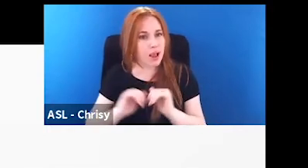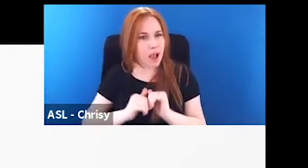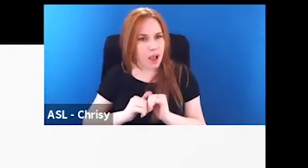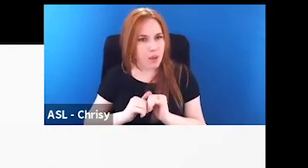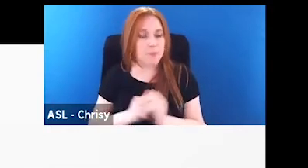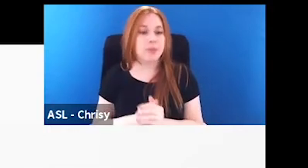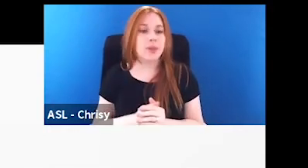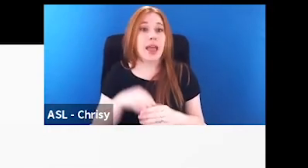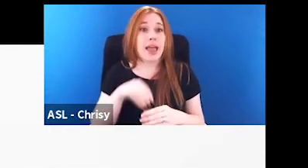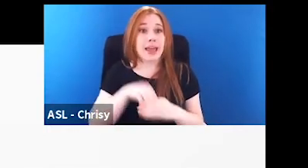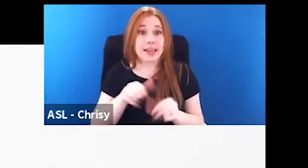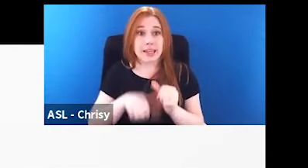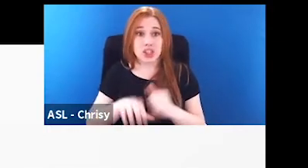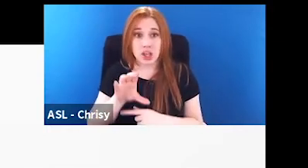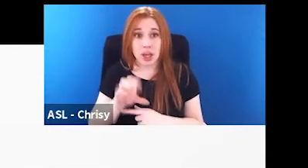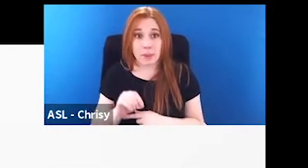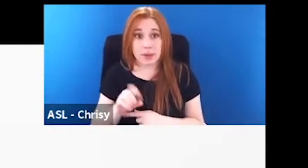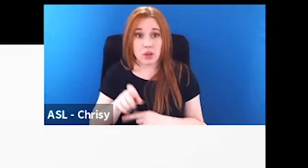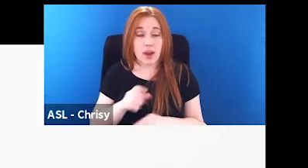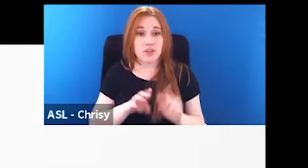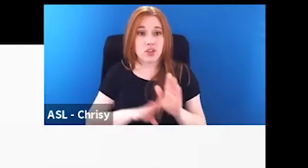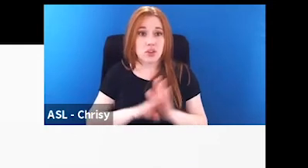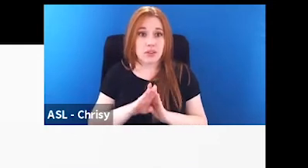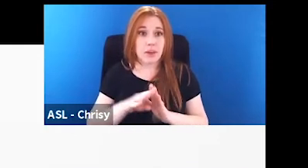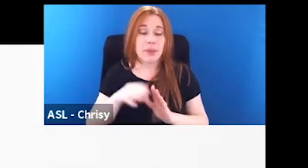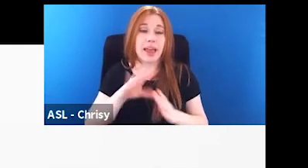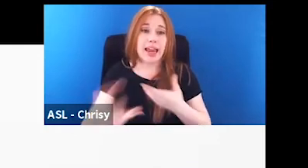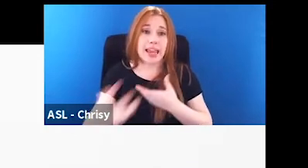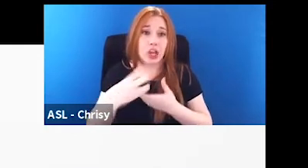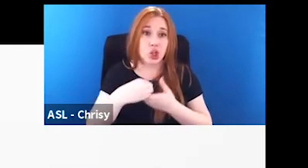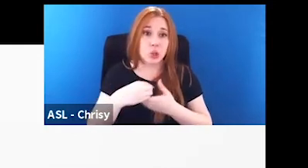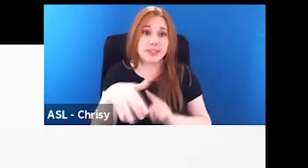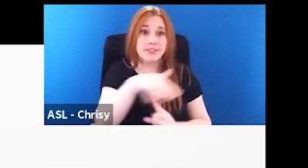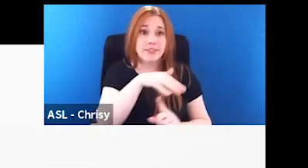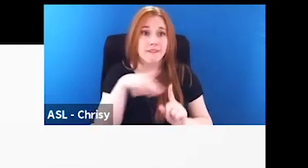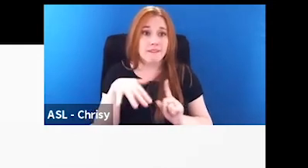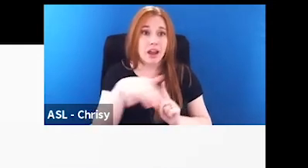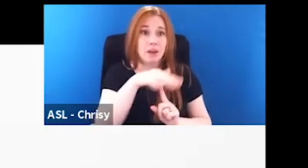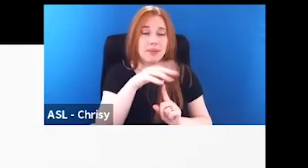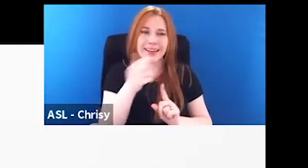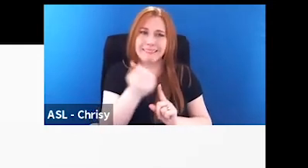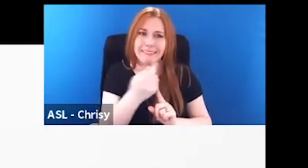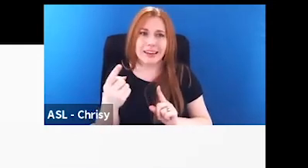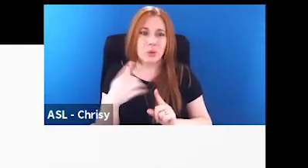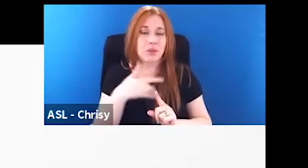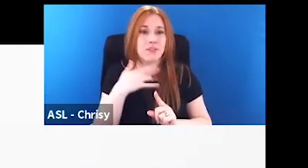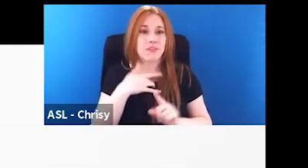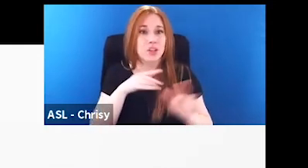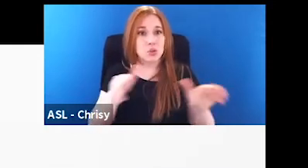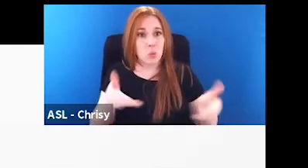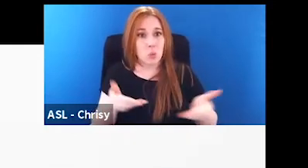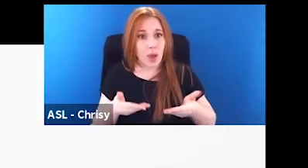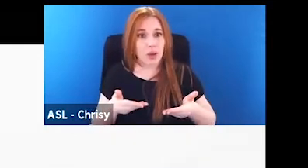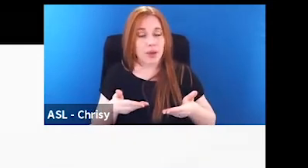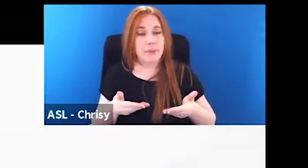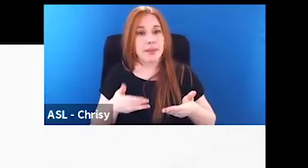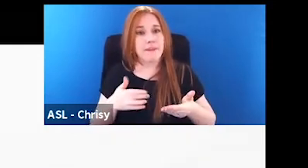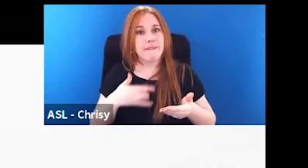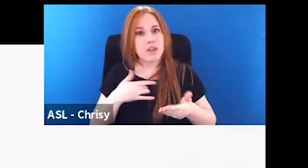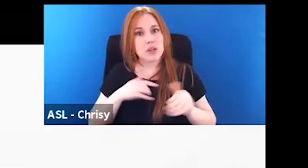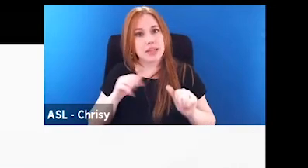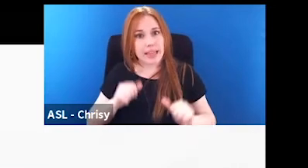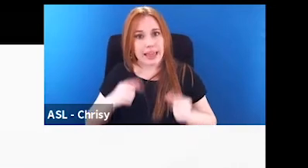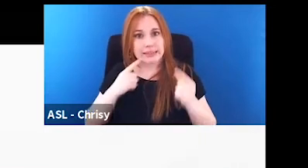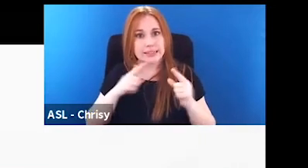also within each company, you have to create an inclusive environment where anybody feels welcome, feels like they have the chance to